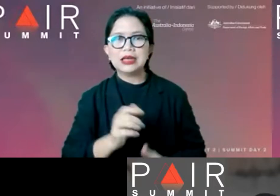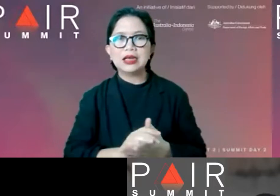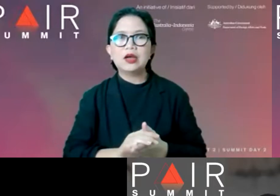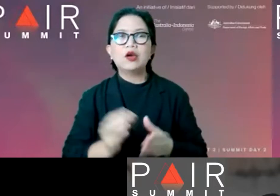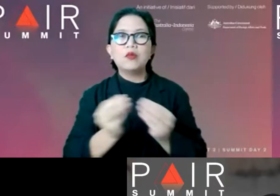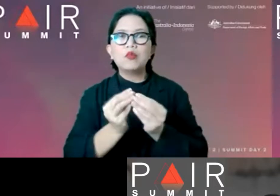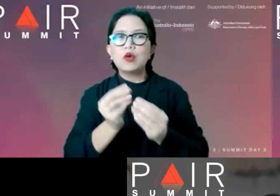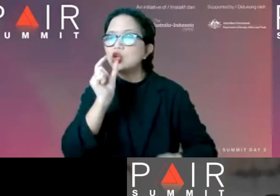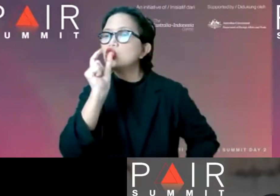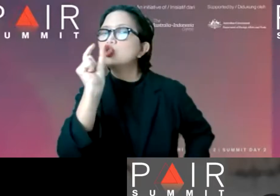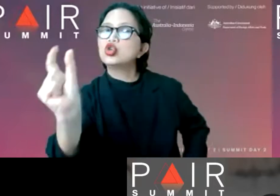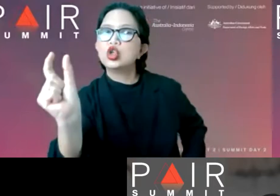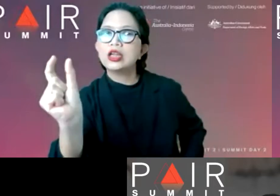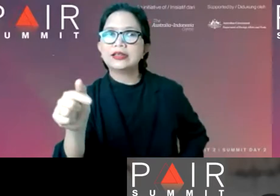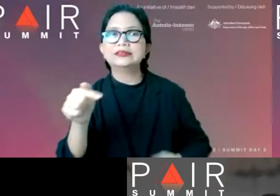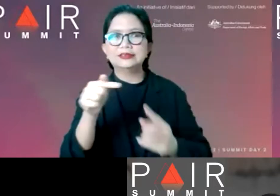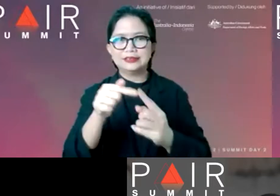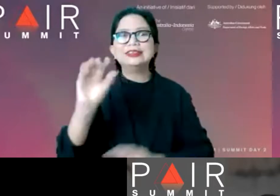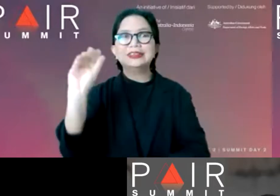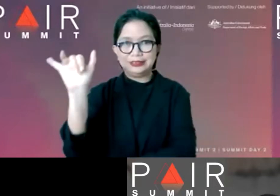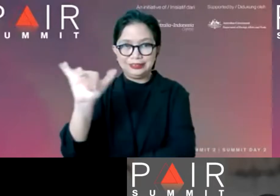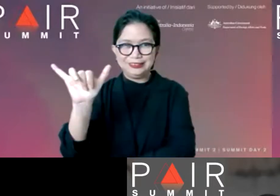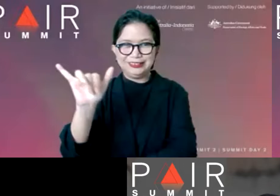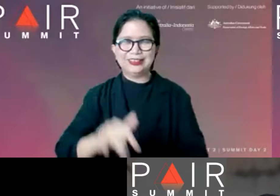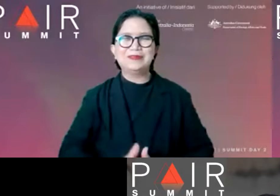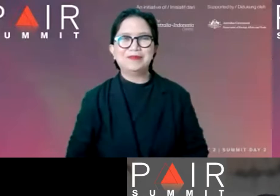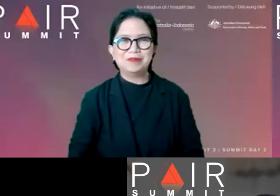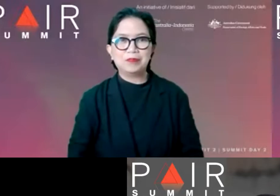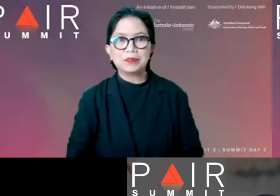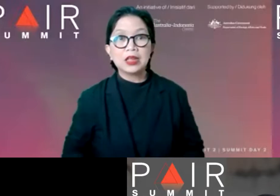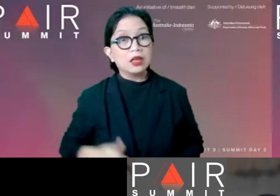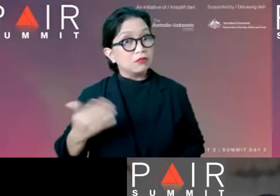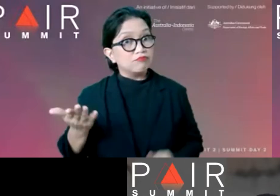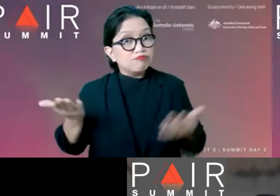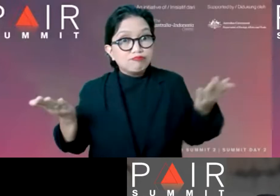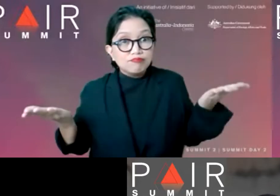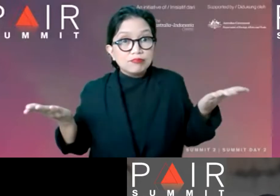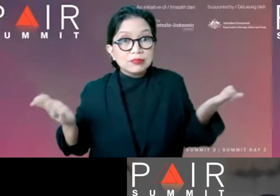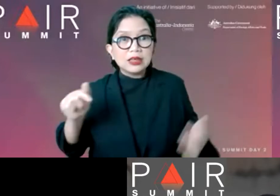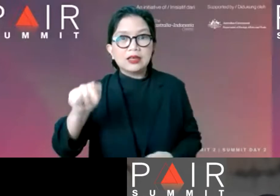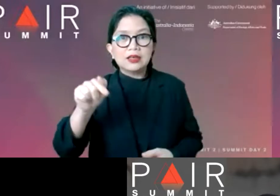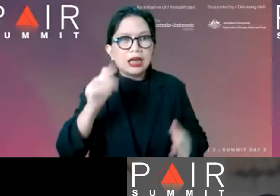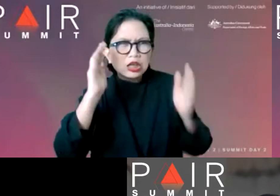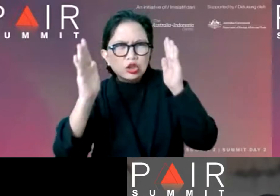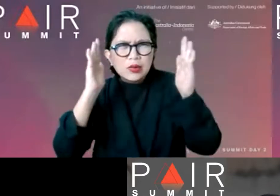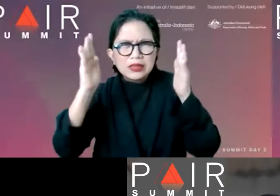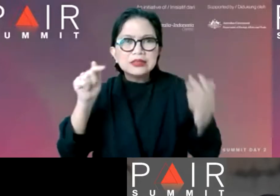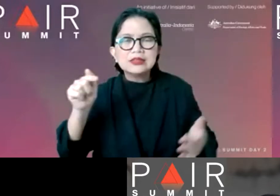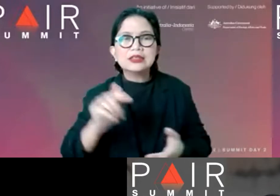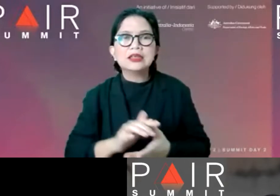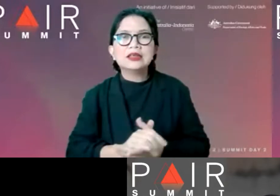this similar necessary underlying conditions also available in other districts in terms of connectivity, for instance?